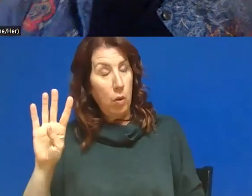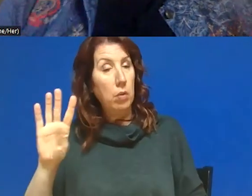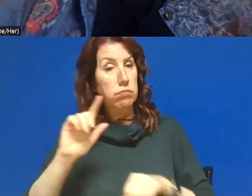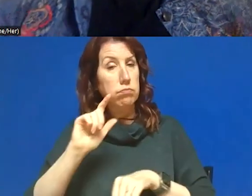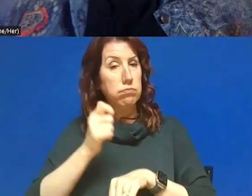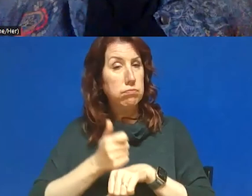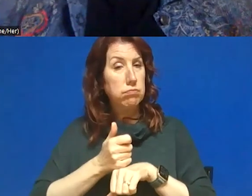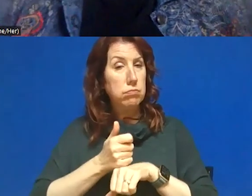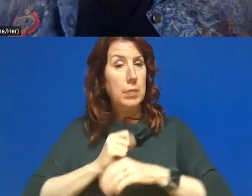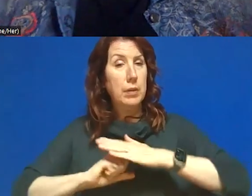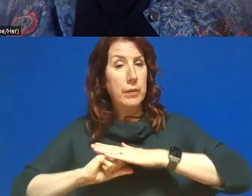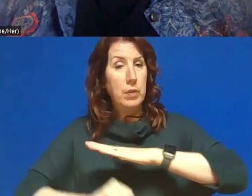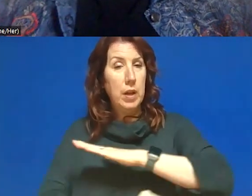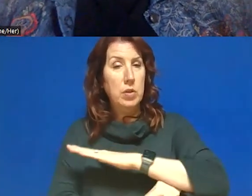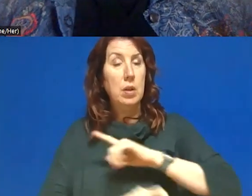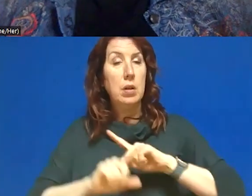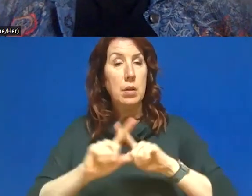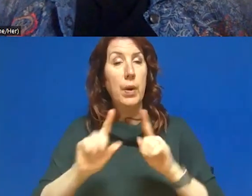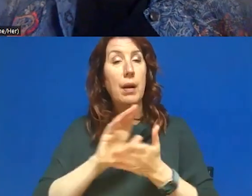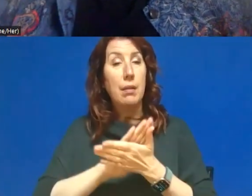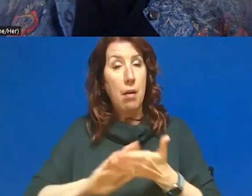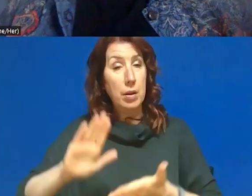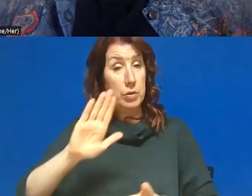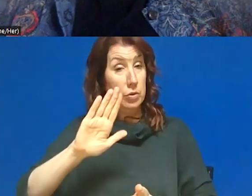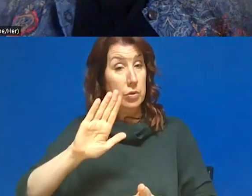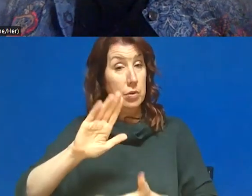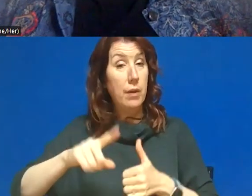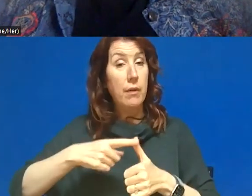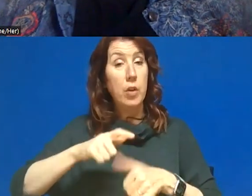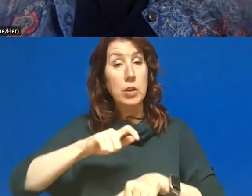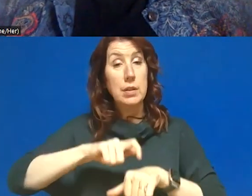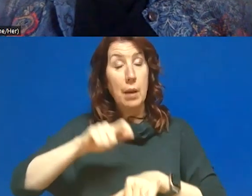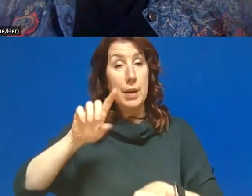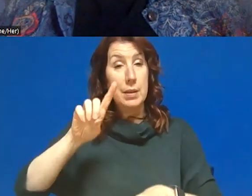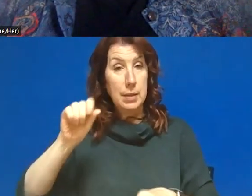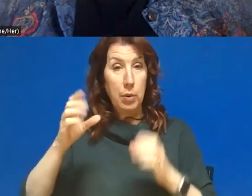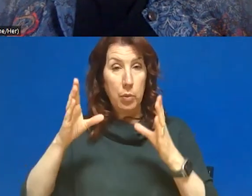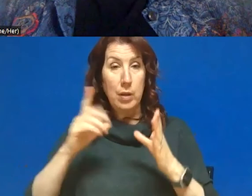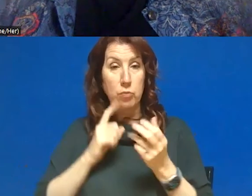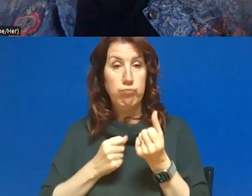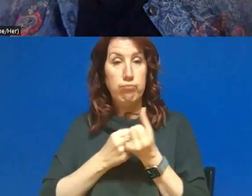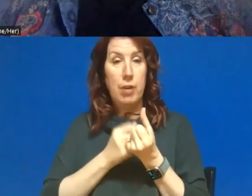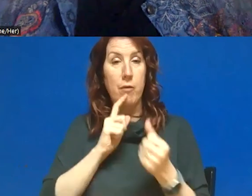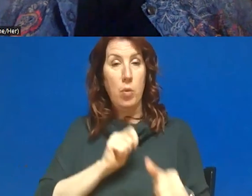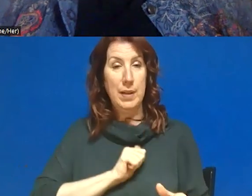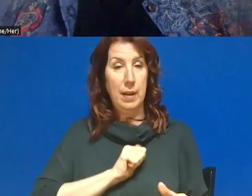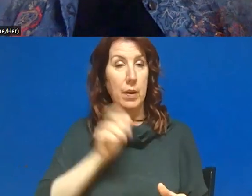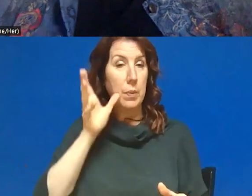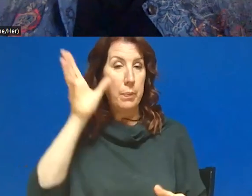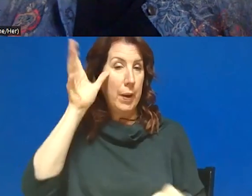But college is really like the first time that a disabled person has to advocate for themselves and their parents really can't